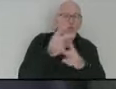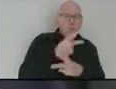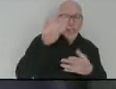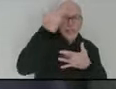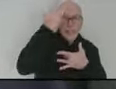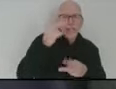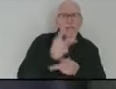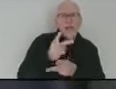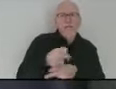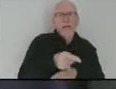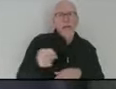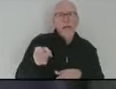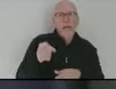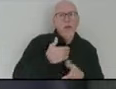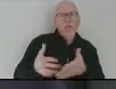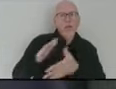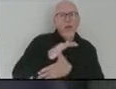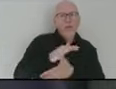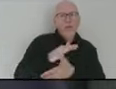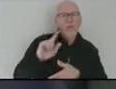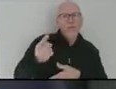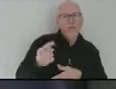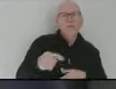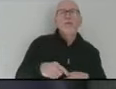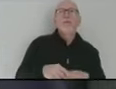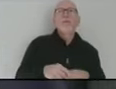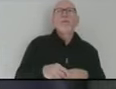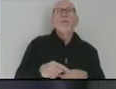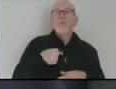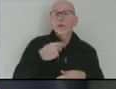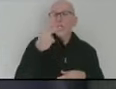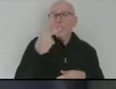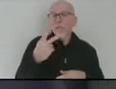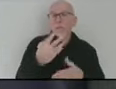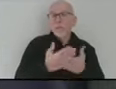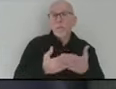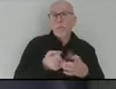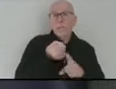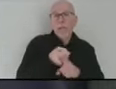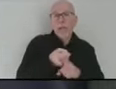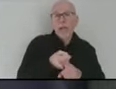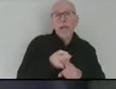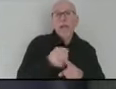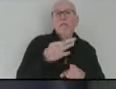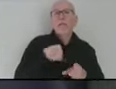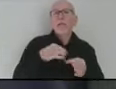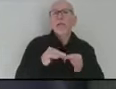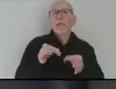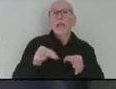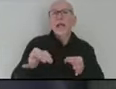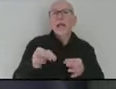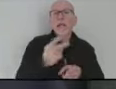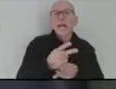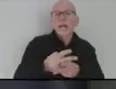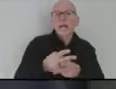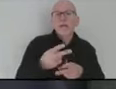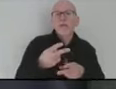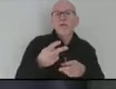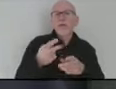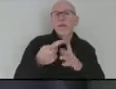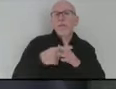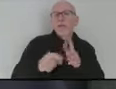And that would really be our priority. You know, we did see some impacts from delaying some care earlier this year